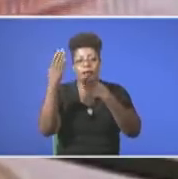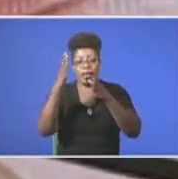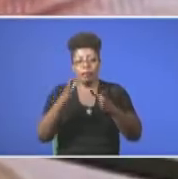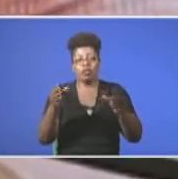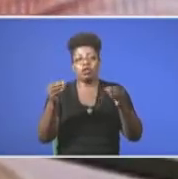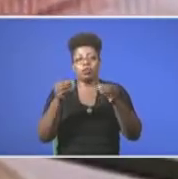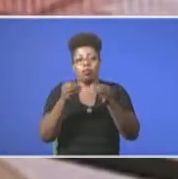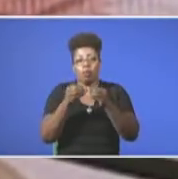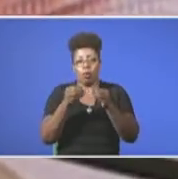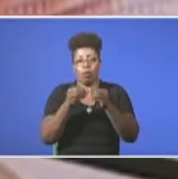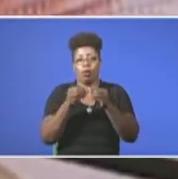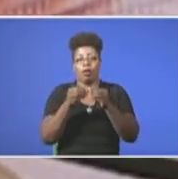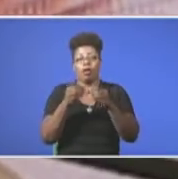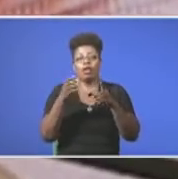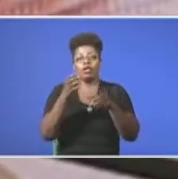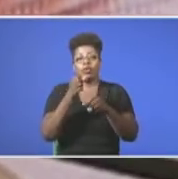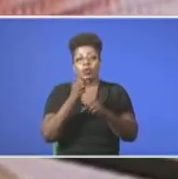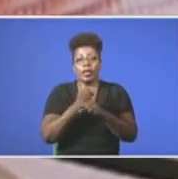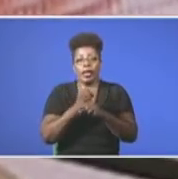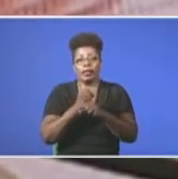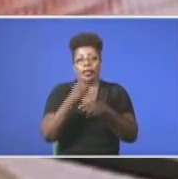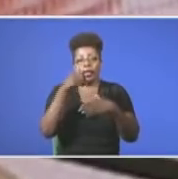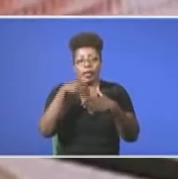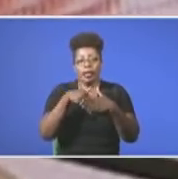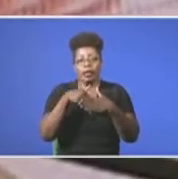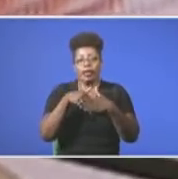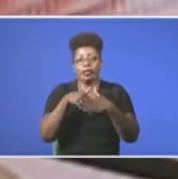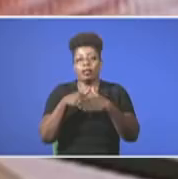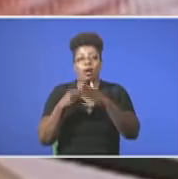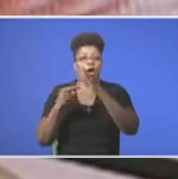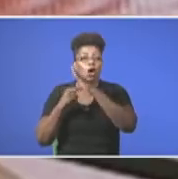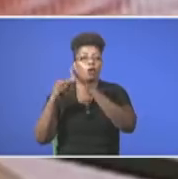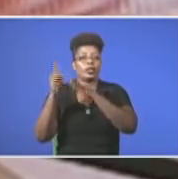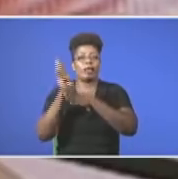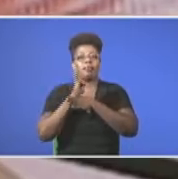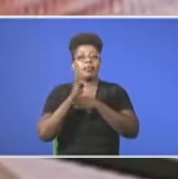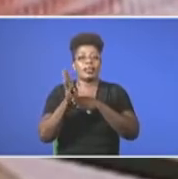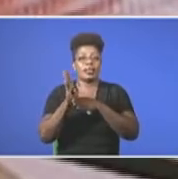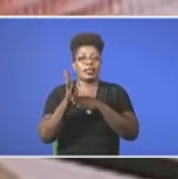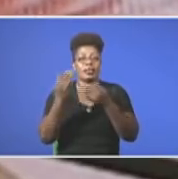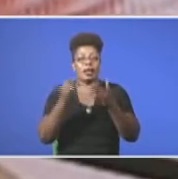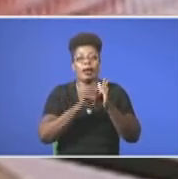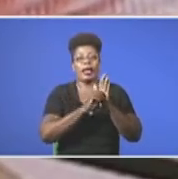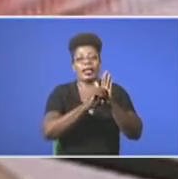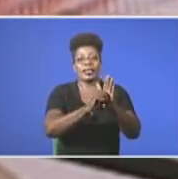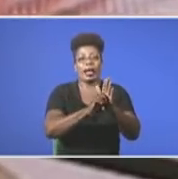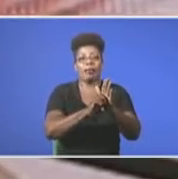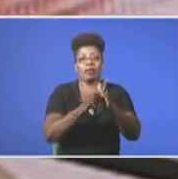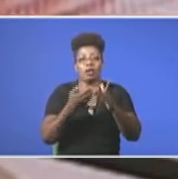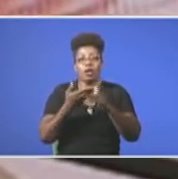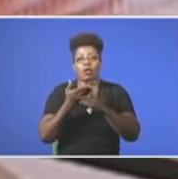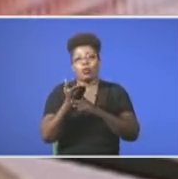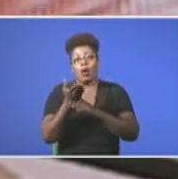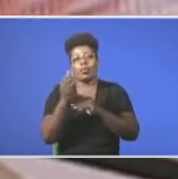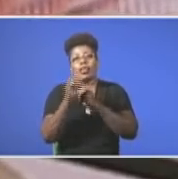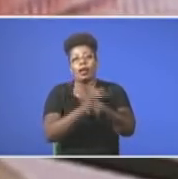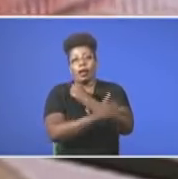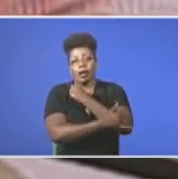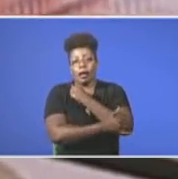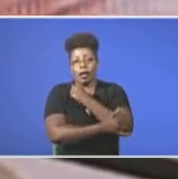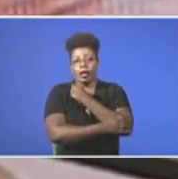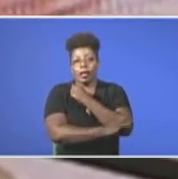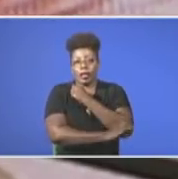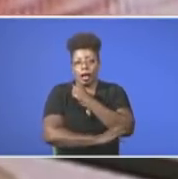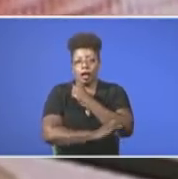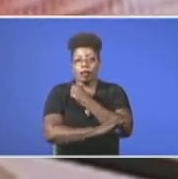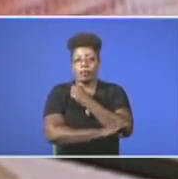more incentive to get them in the hotel business. Examples are throughout the Caribbean. When you look at